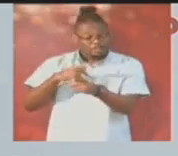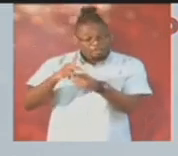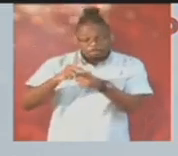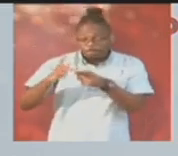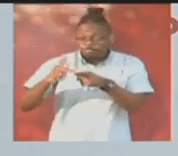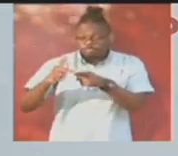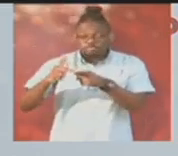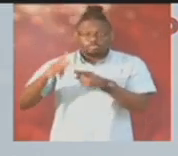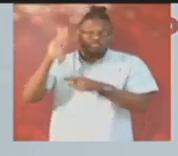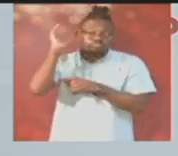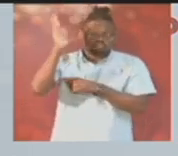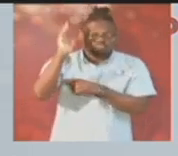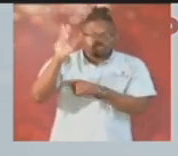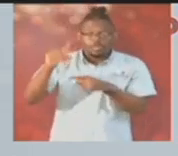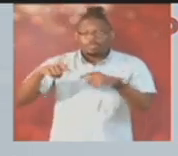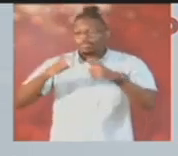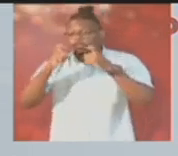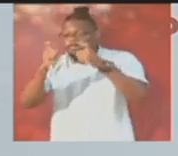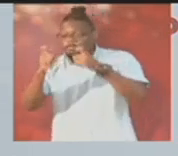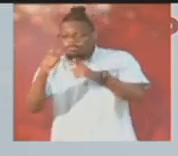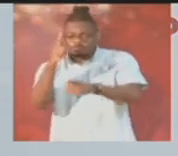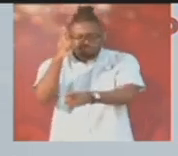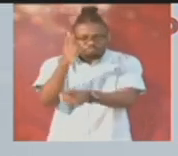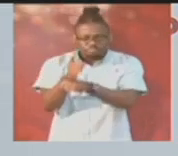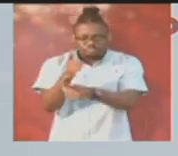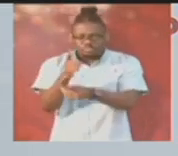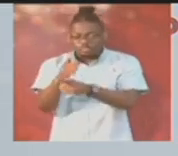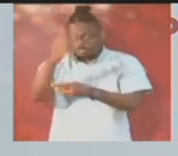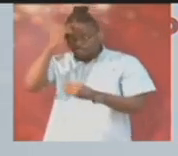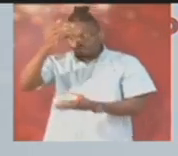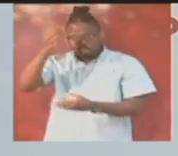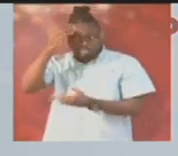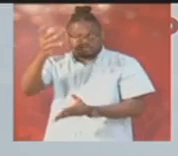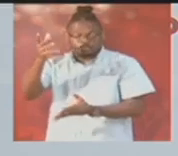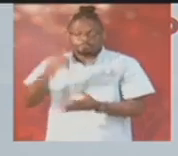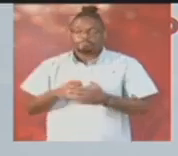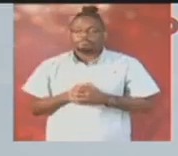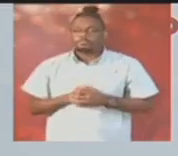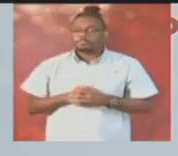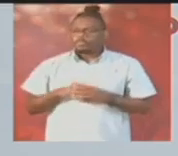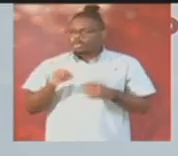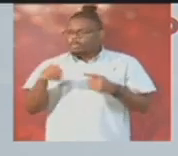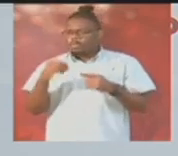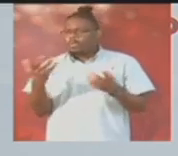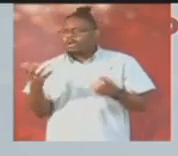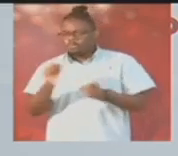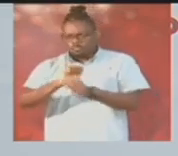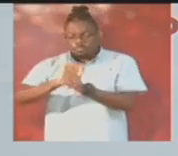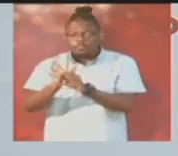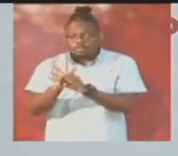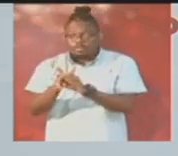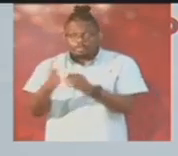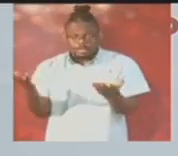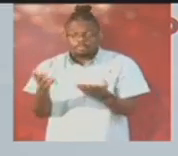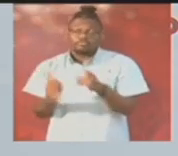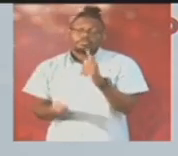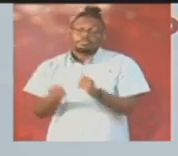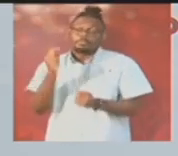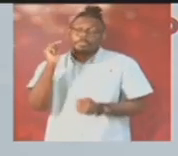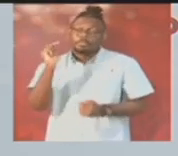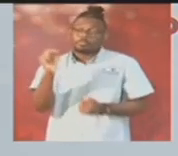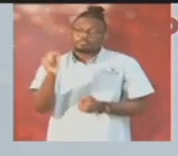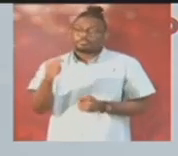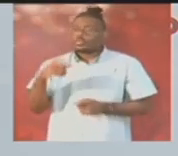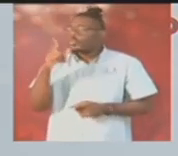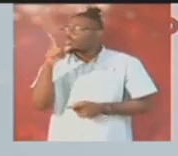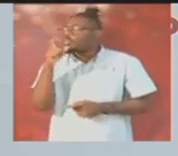you with relevant, accurate, and up-to-date information on the national COVID-19 response. Our panelists today are